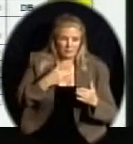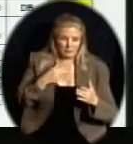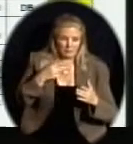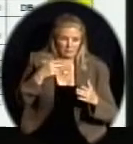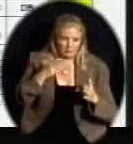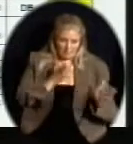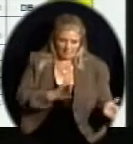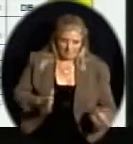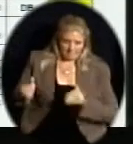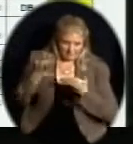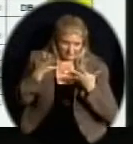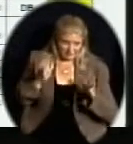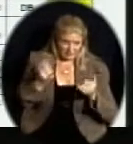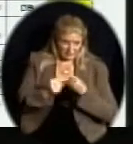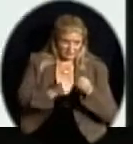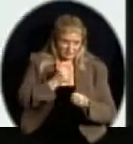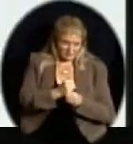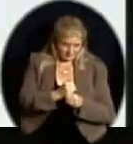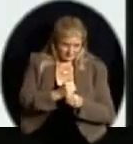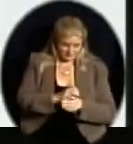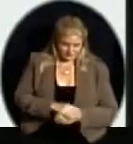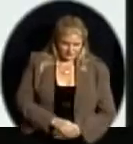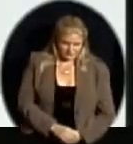and what we have scheduled for the rest of the years.